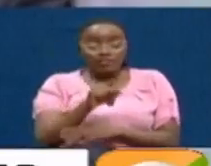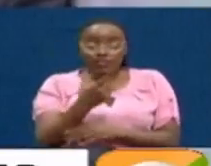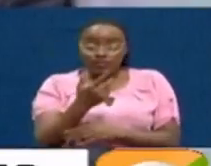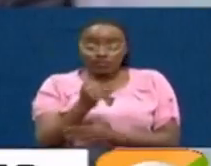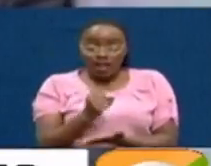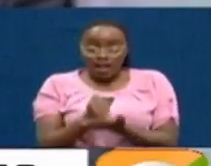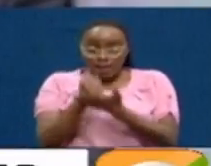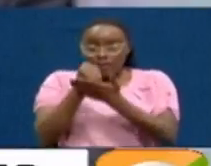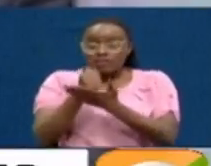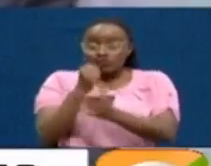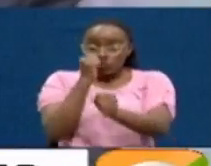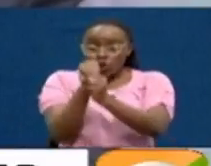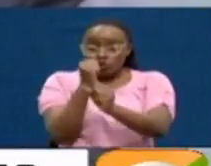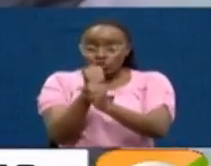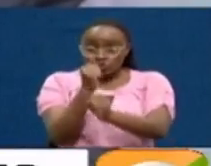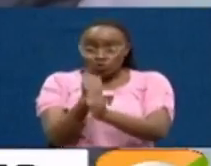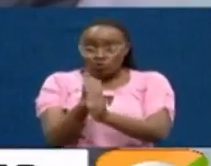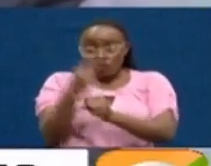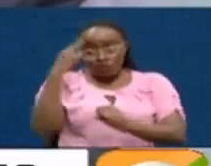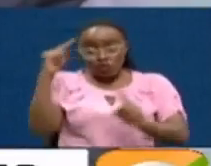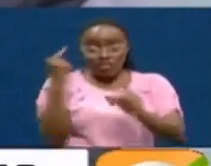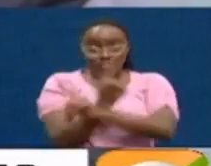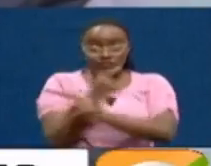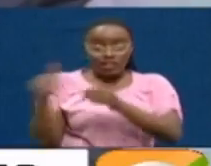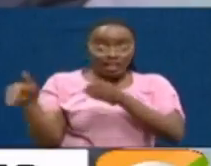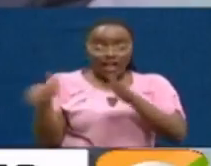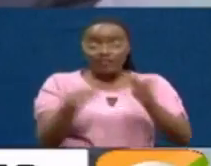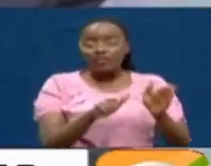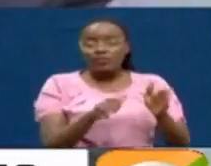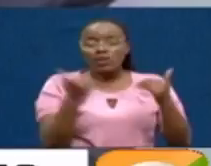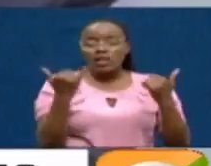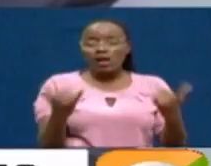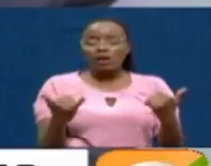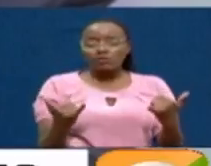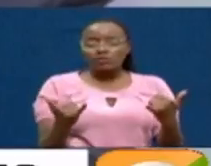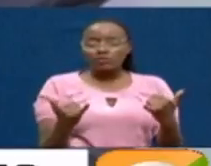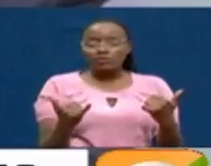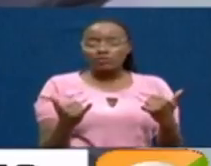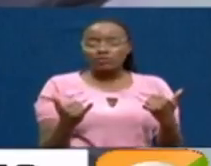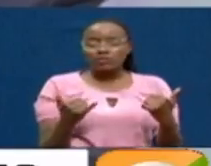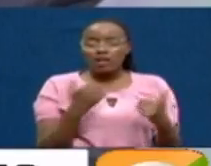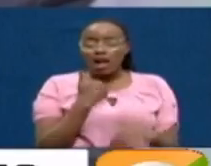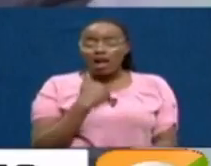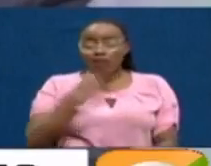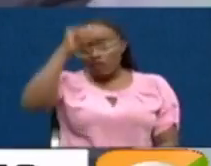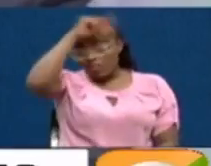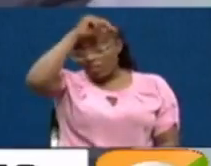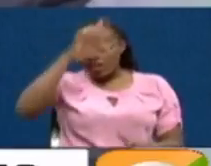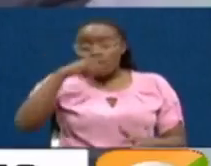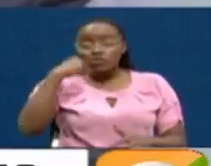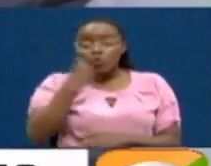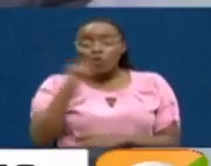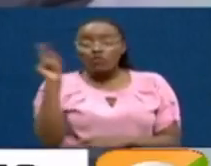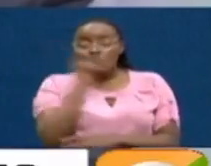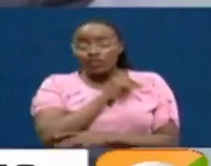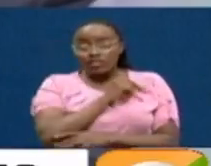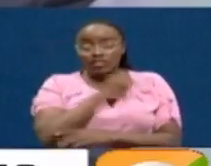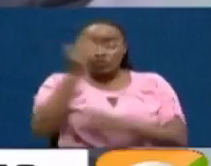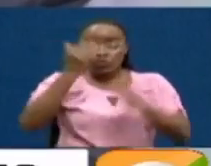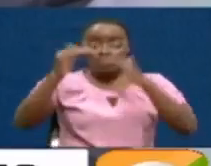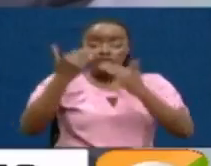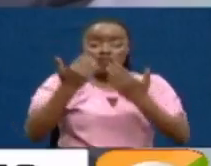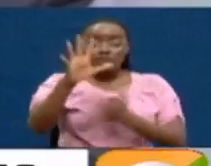Facilitating the creation of jobs for a different avenue. Right now, you've got graduates who are coming out of campus, by the way. So let's